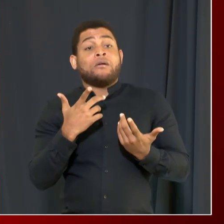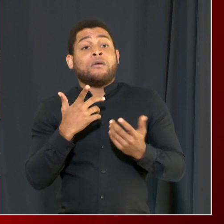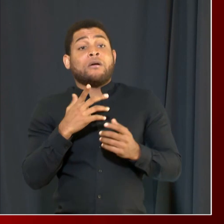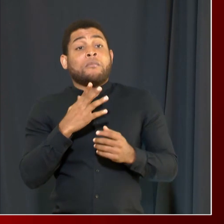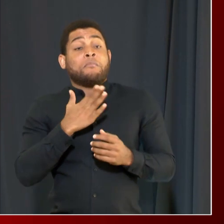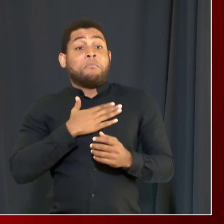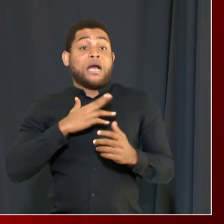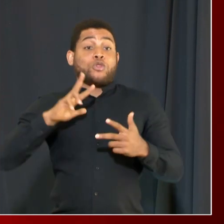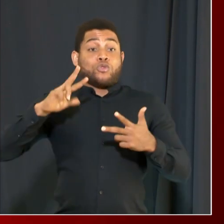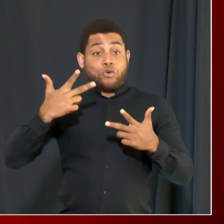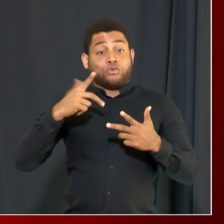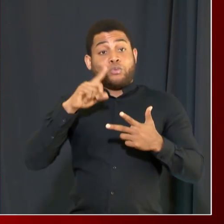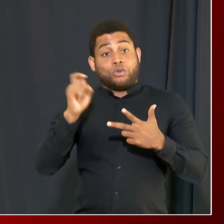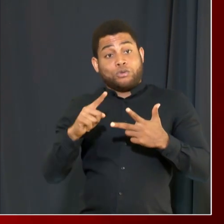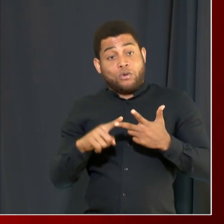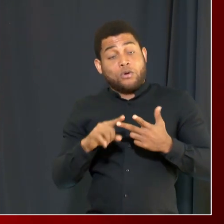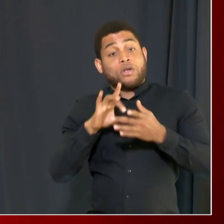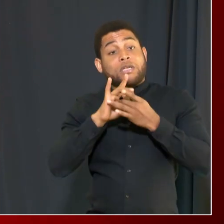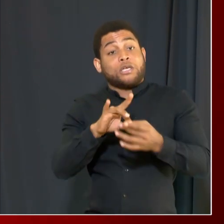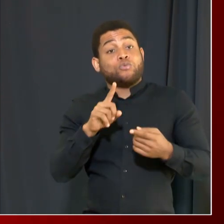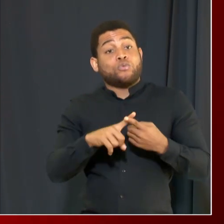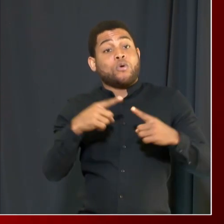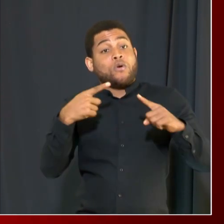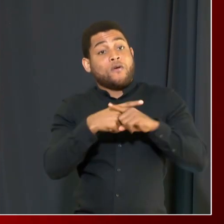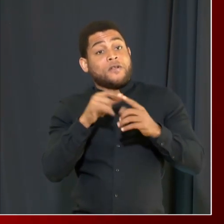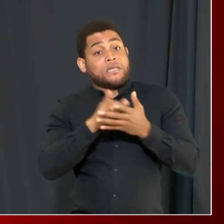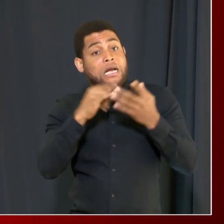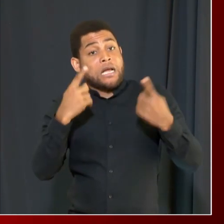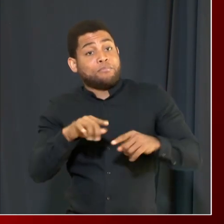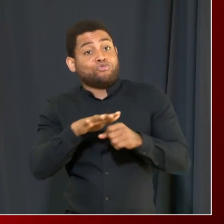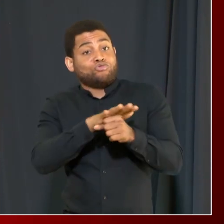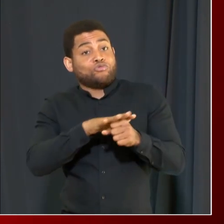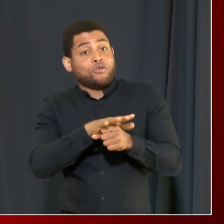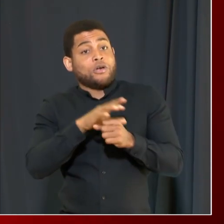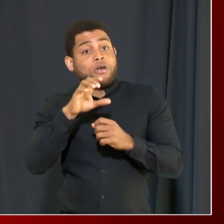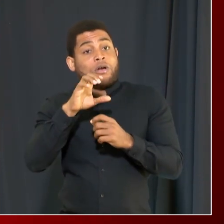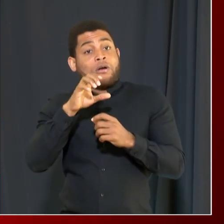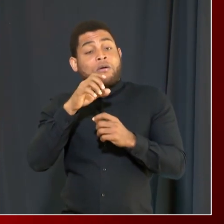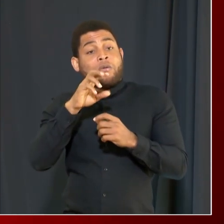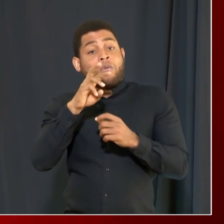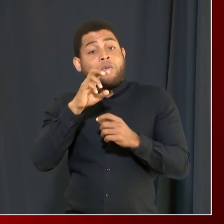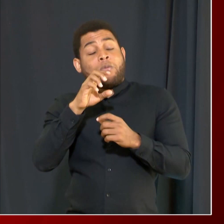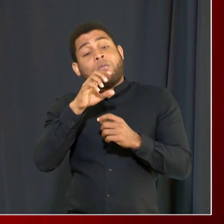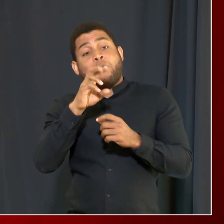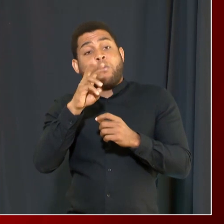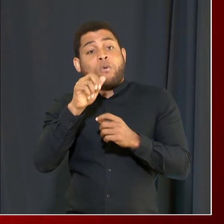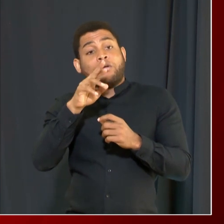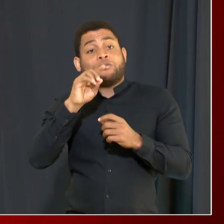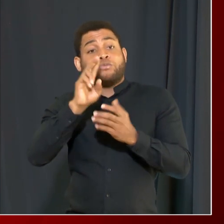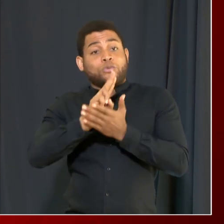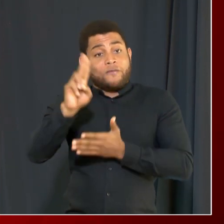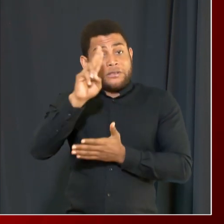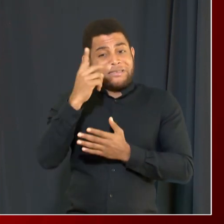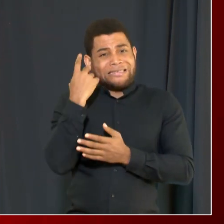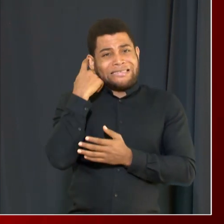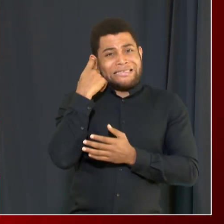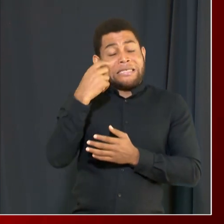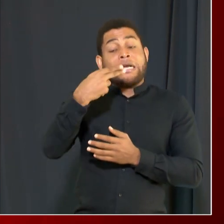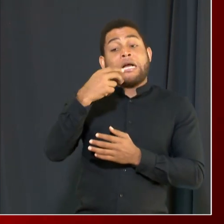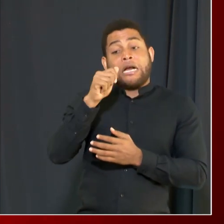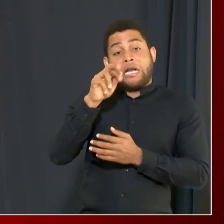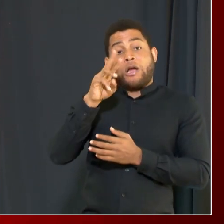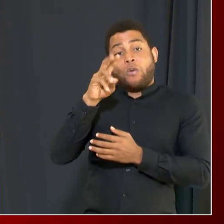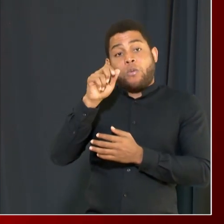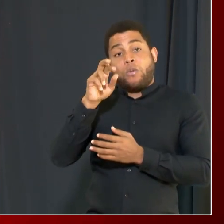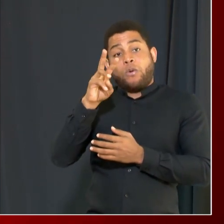to the conflict that happened around Howard University earlier this week. Is the curfew